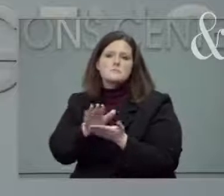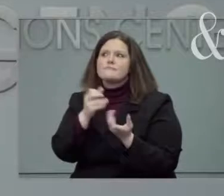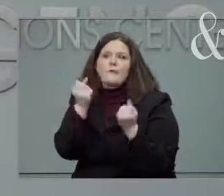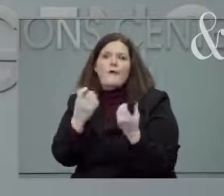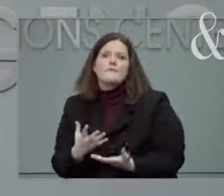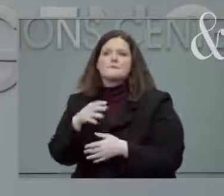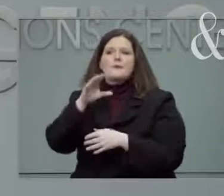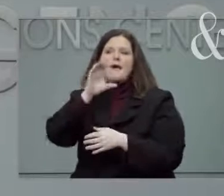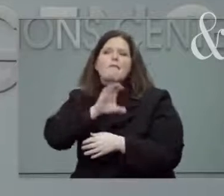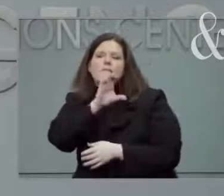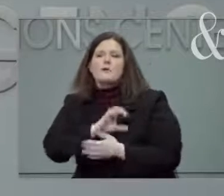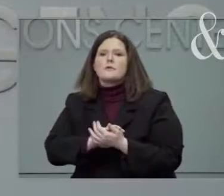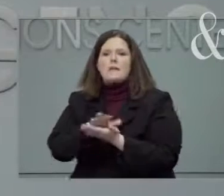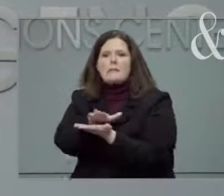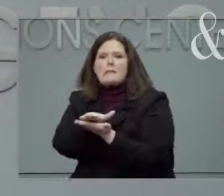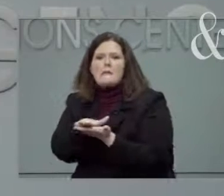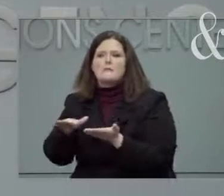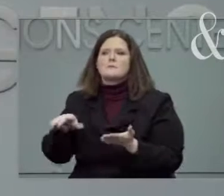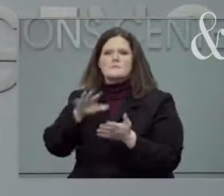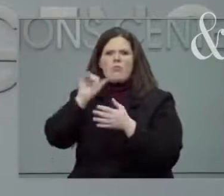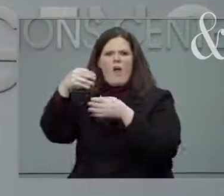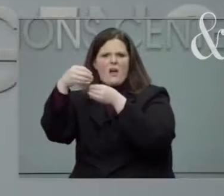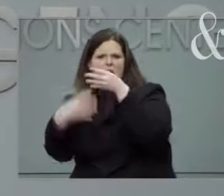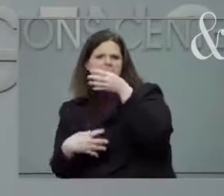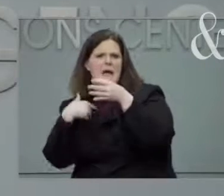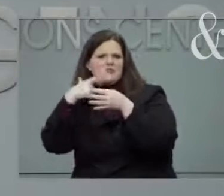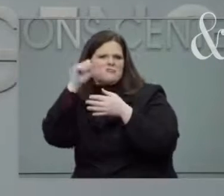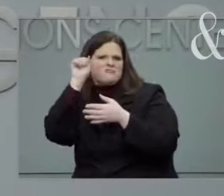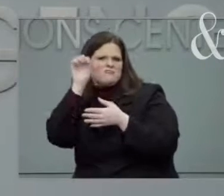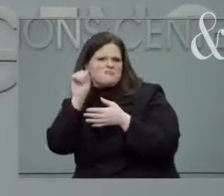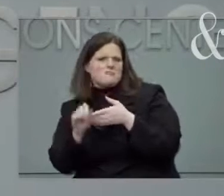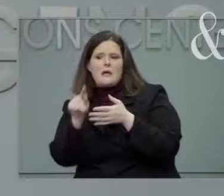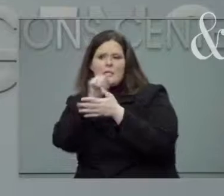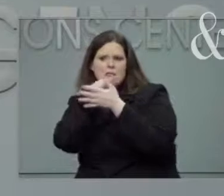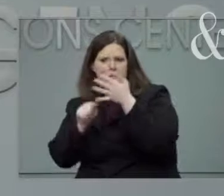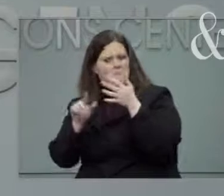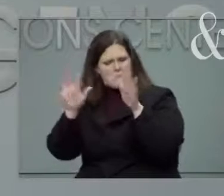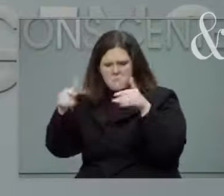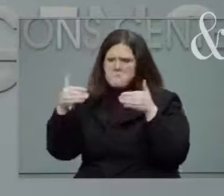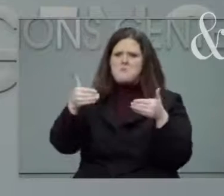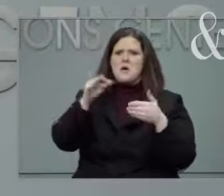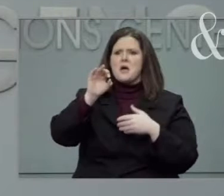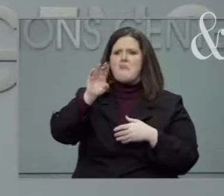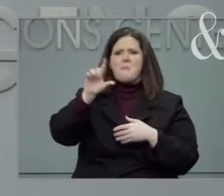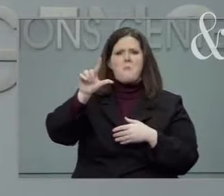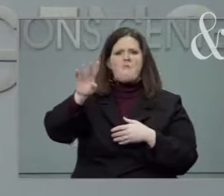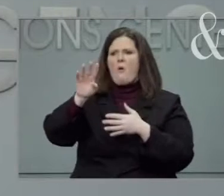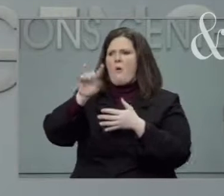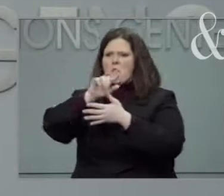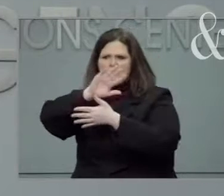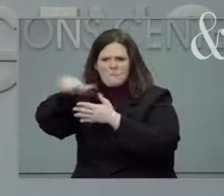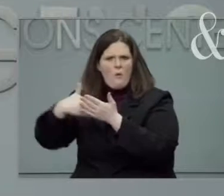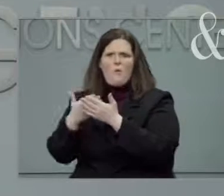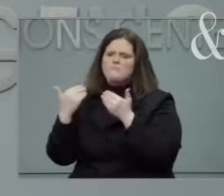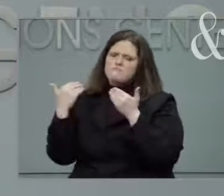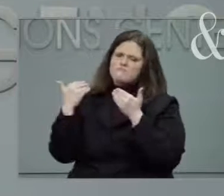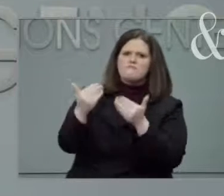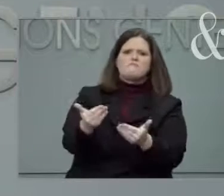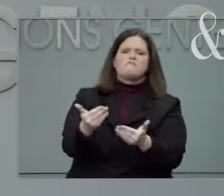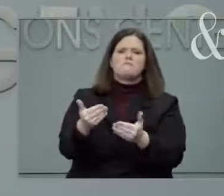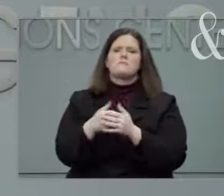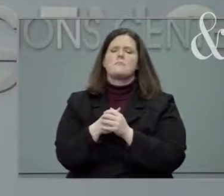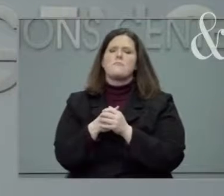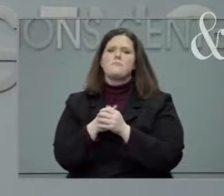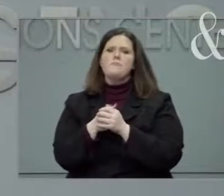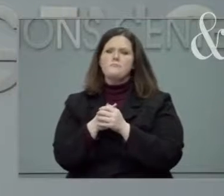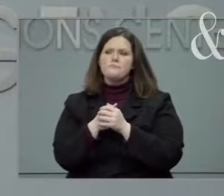bus drivers, as I mentioned before, they are all eligible starting on February the 24th. And again, you're going to see a